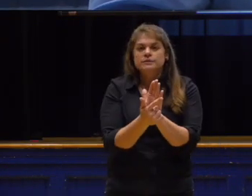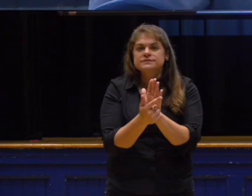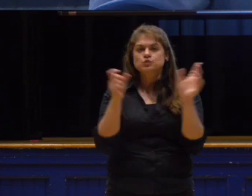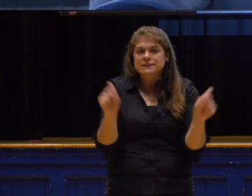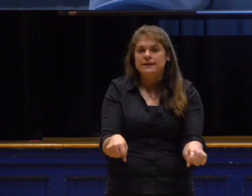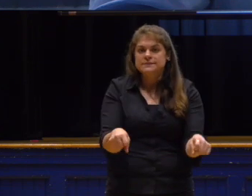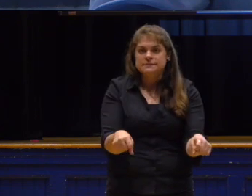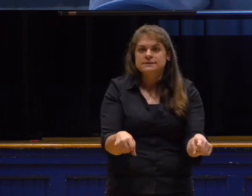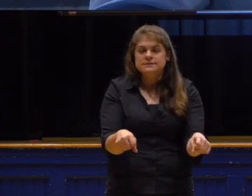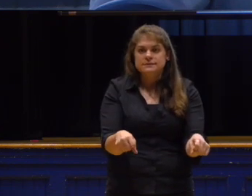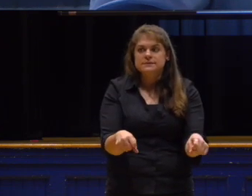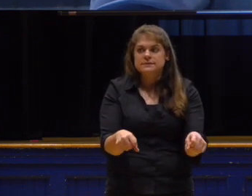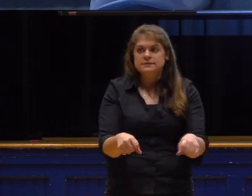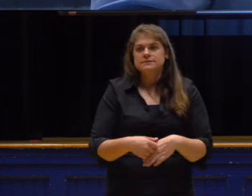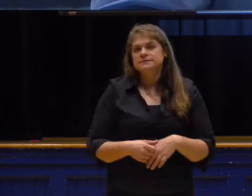It's legal.